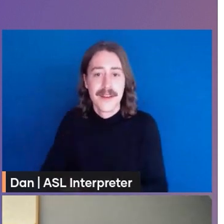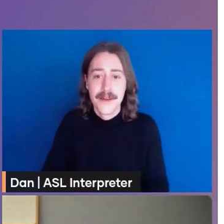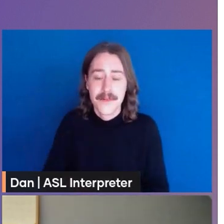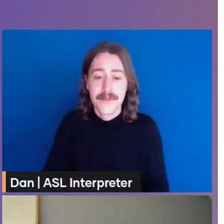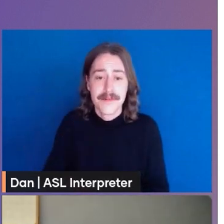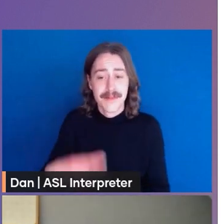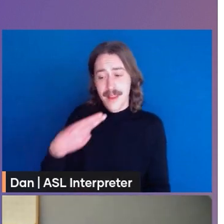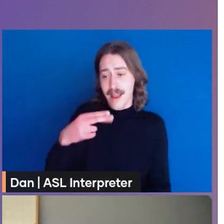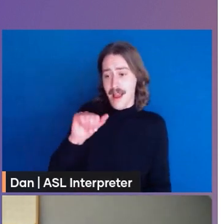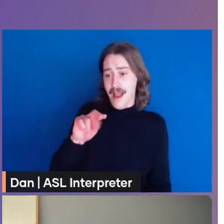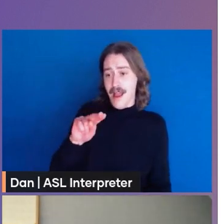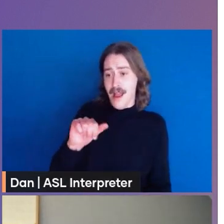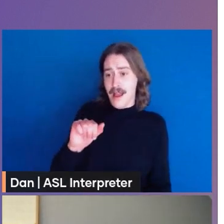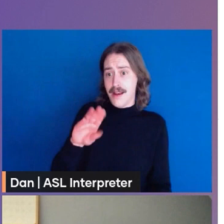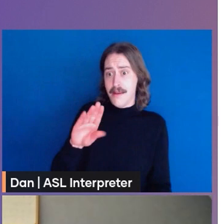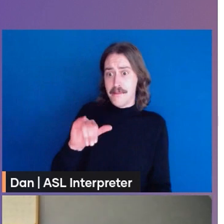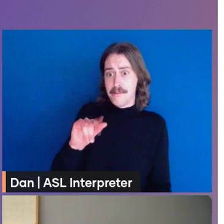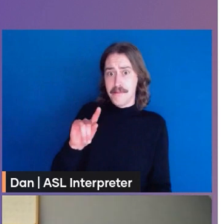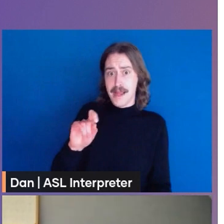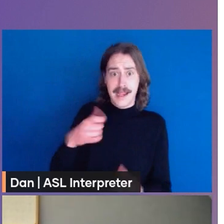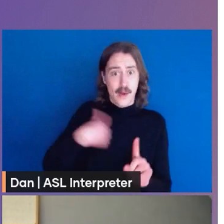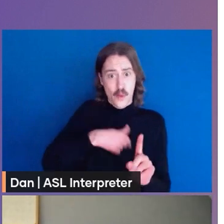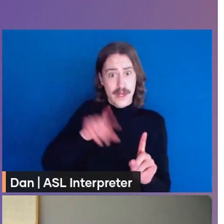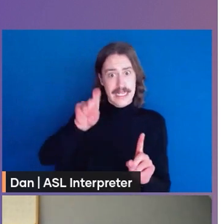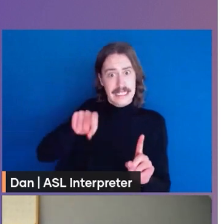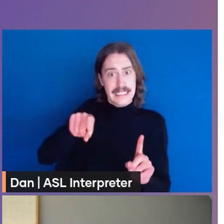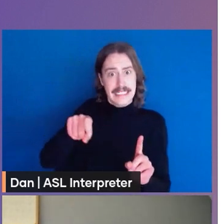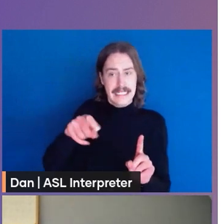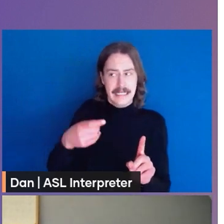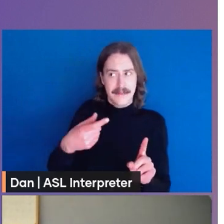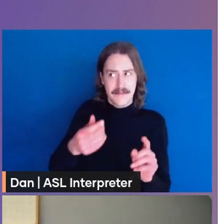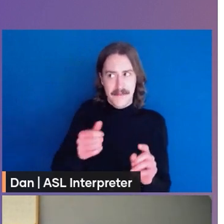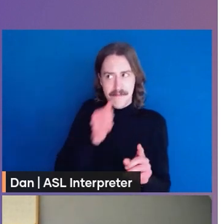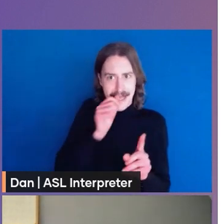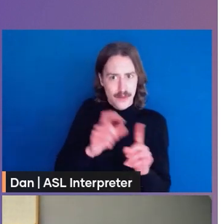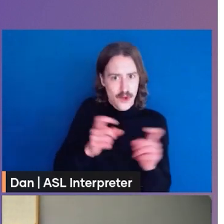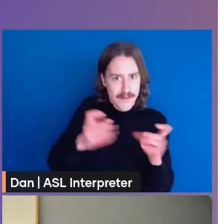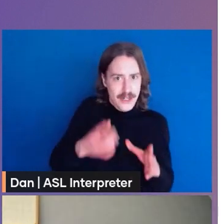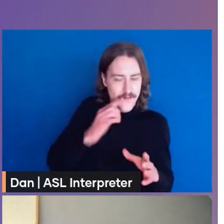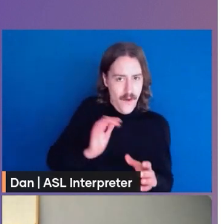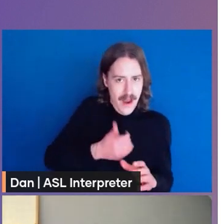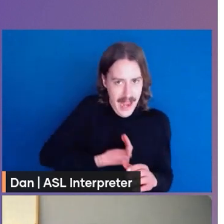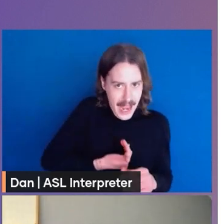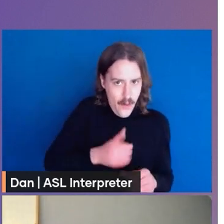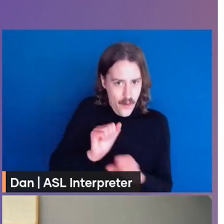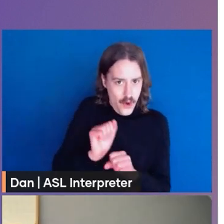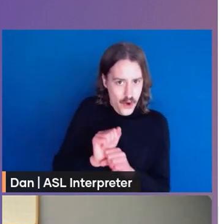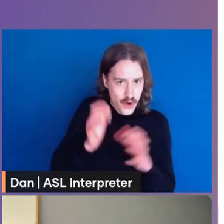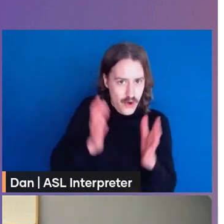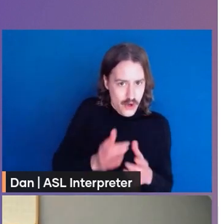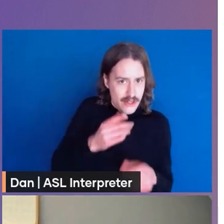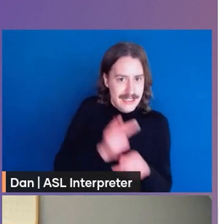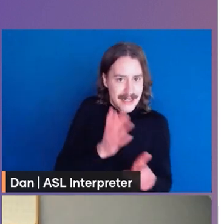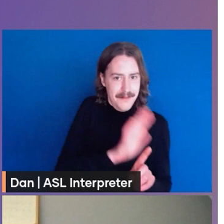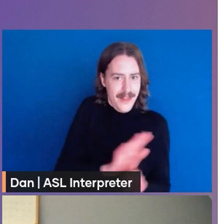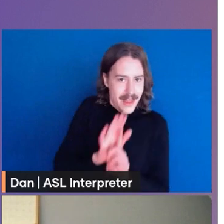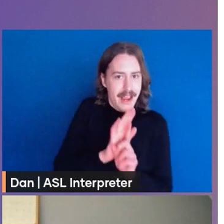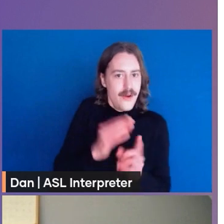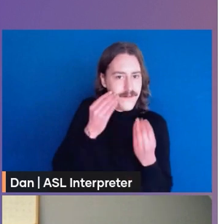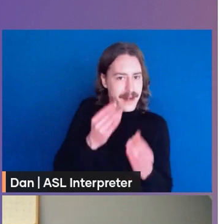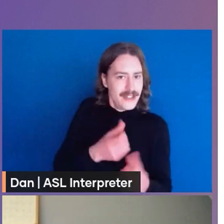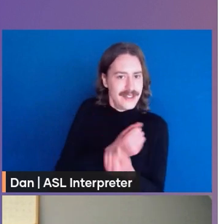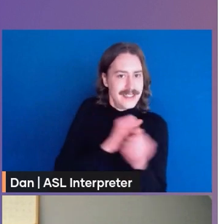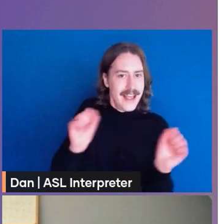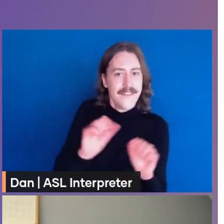not only for us, for me and Eric, but our employees as well. It's a solution that we want to